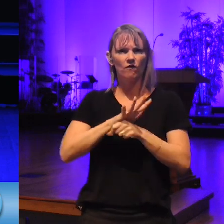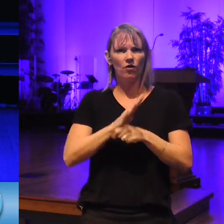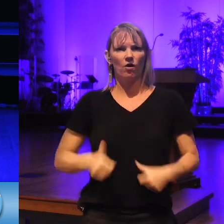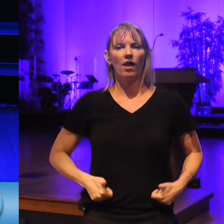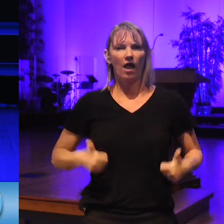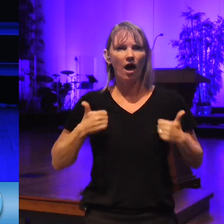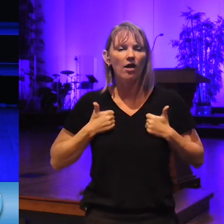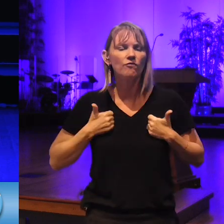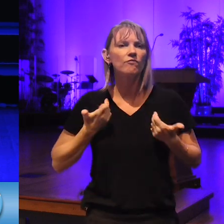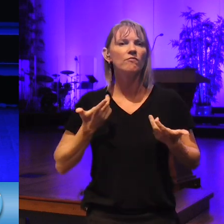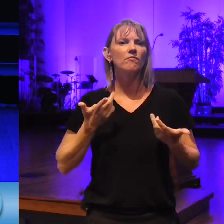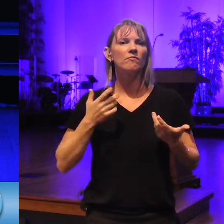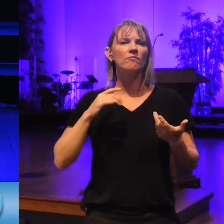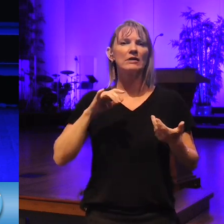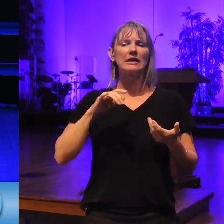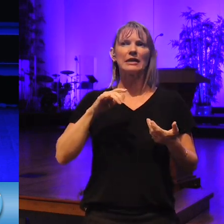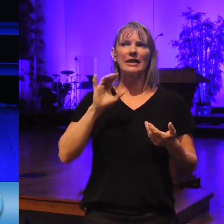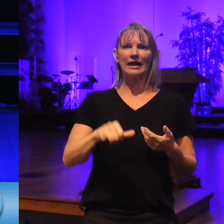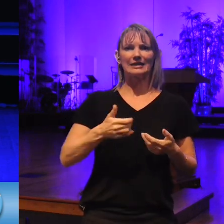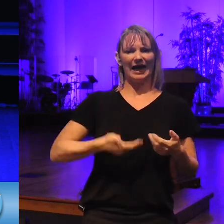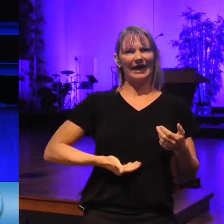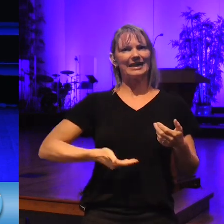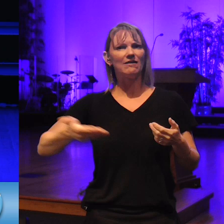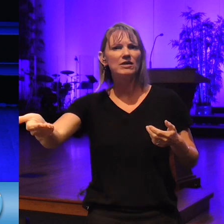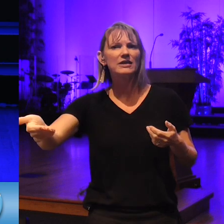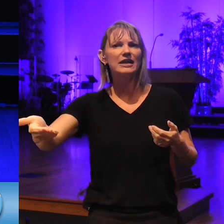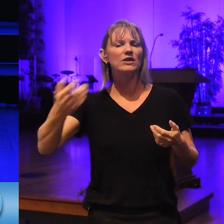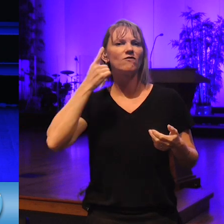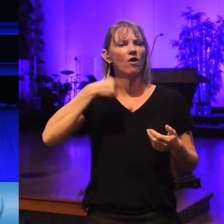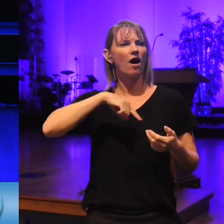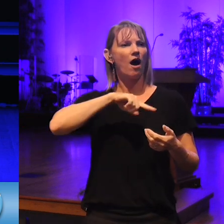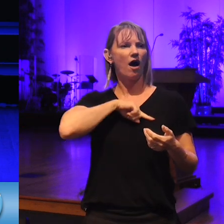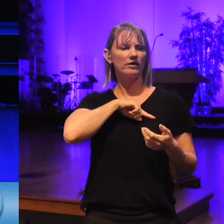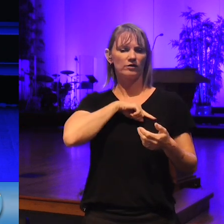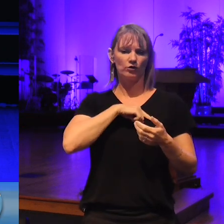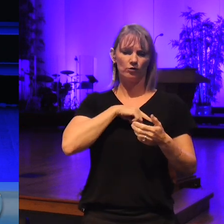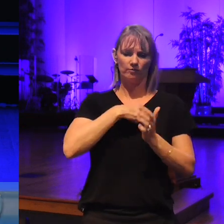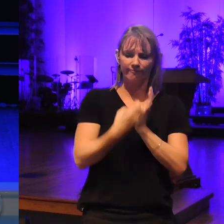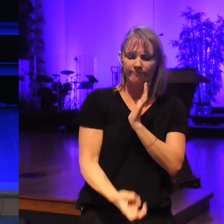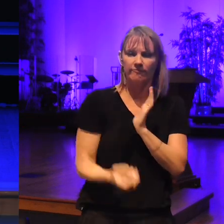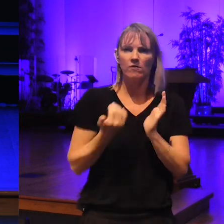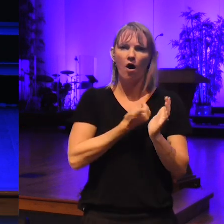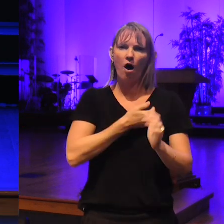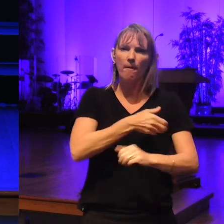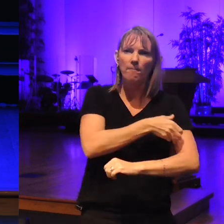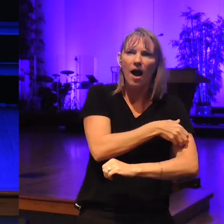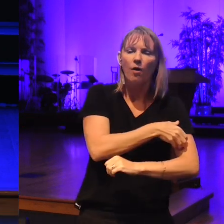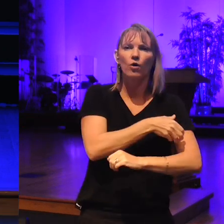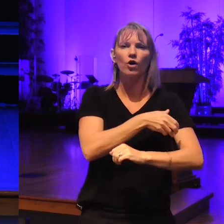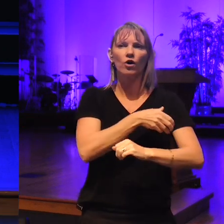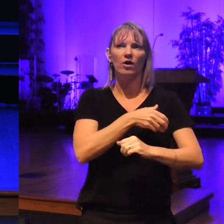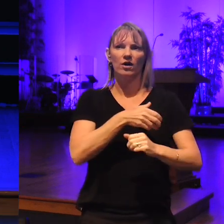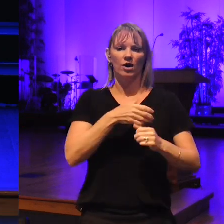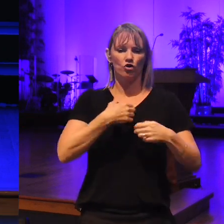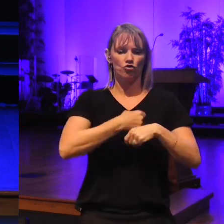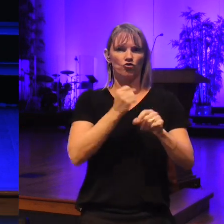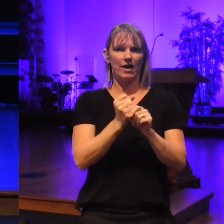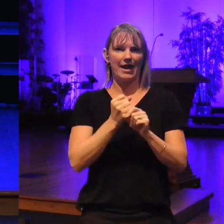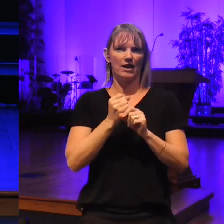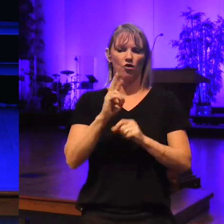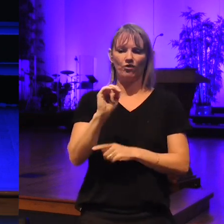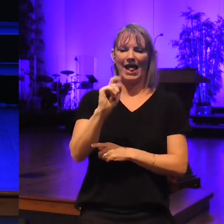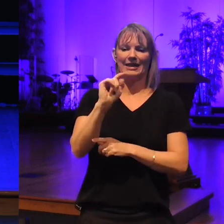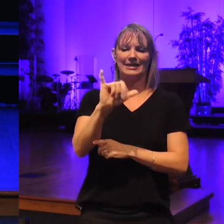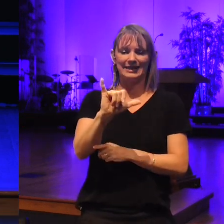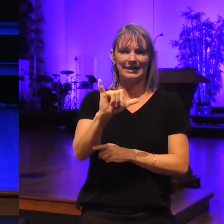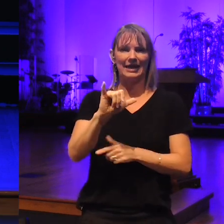life. It's an invitation to step into our power and create a reality that reflects our